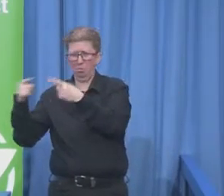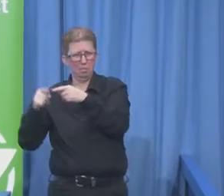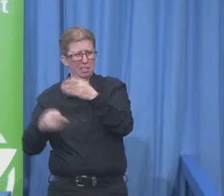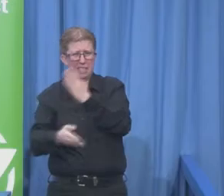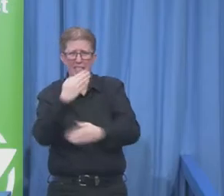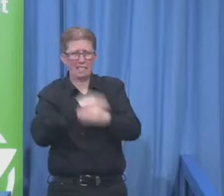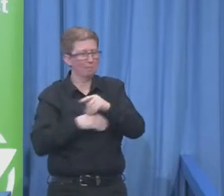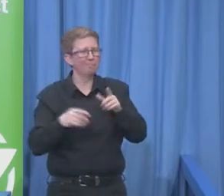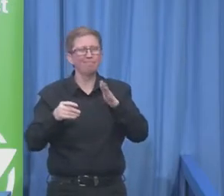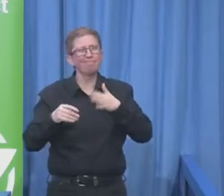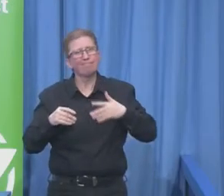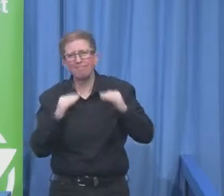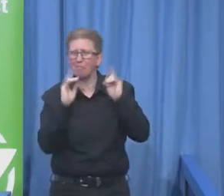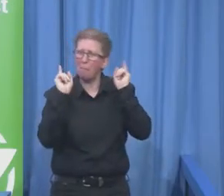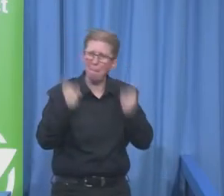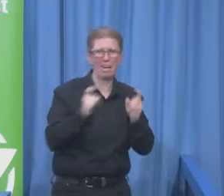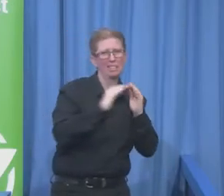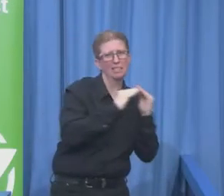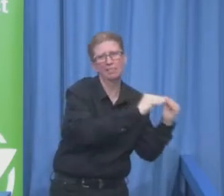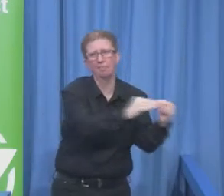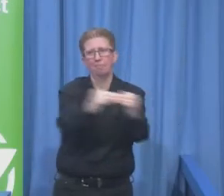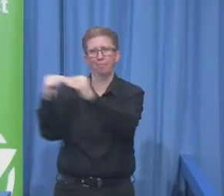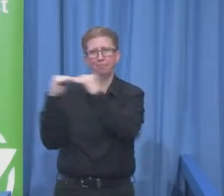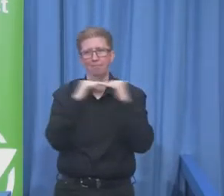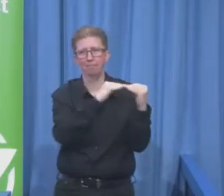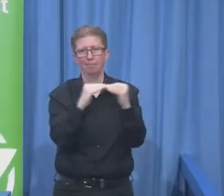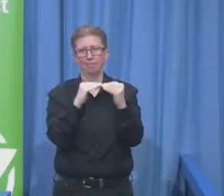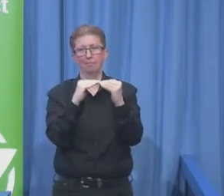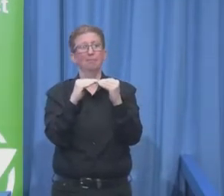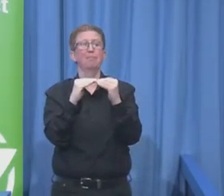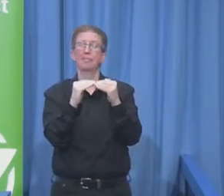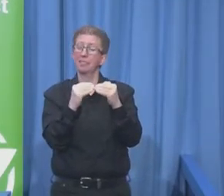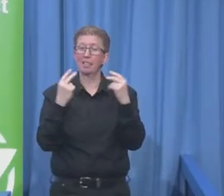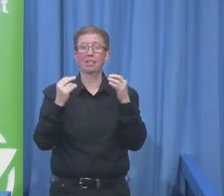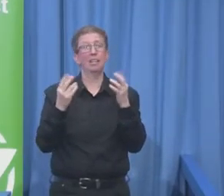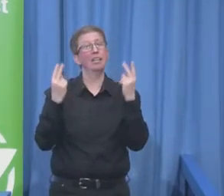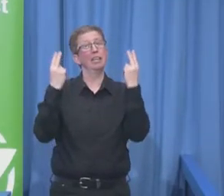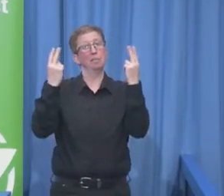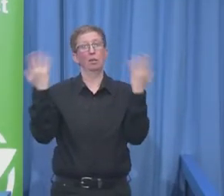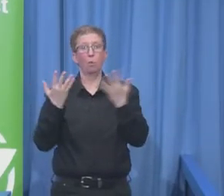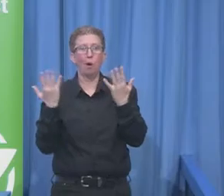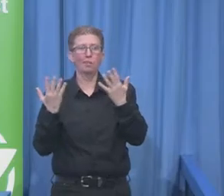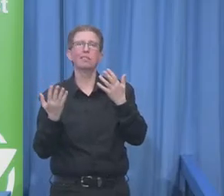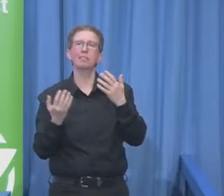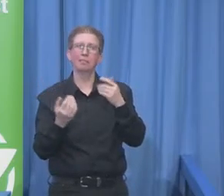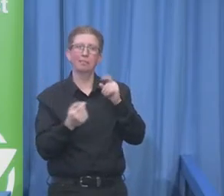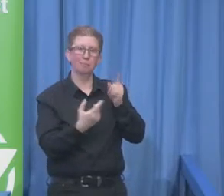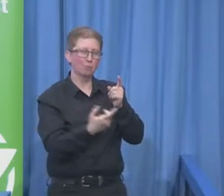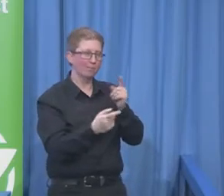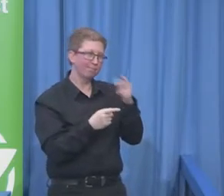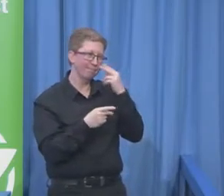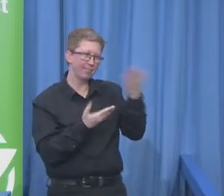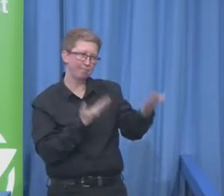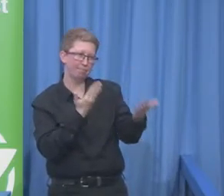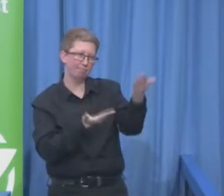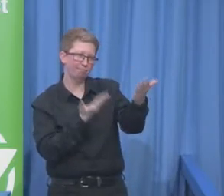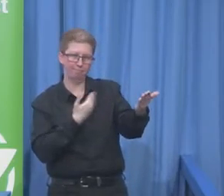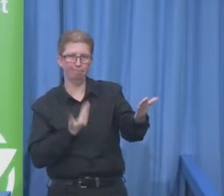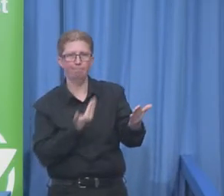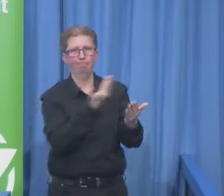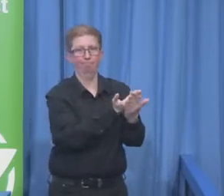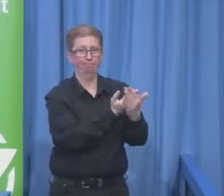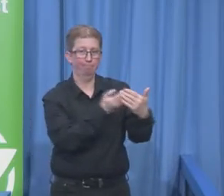with the organization. The employers get a better understanding of the way the employees work. The employees overcome the inhibition